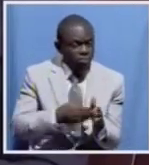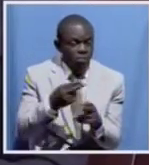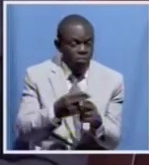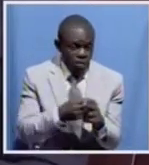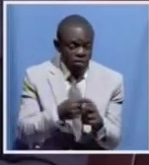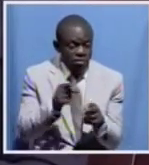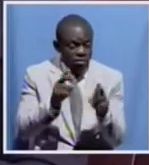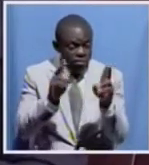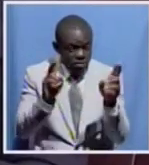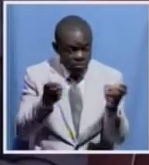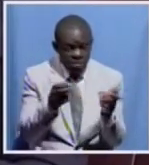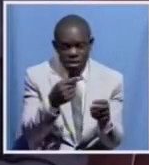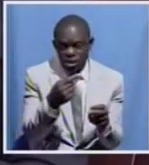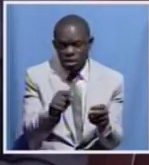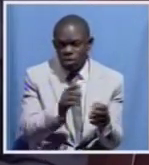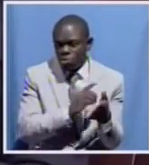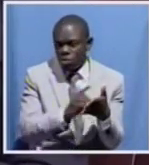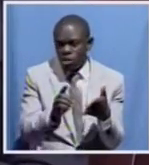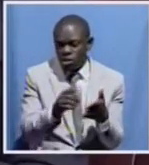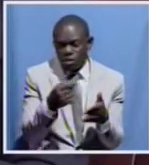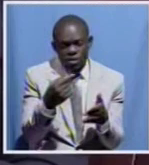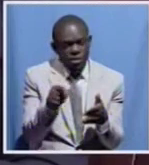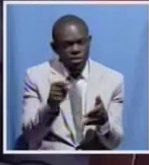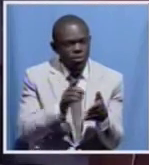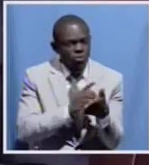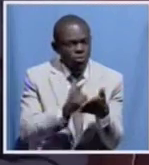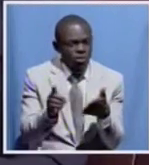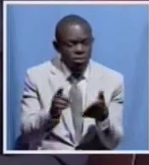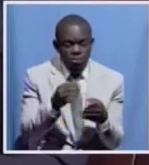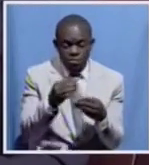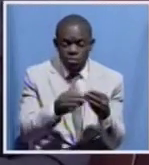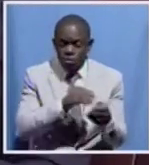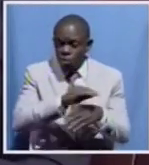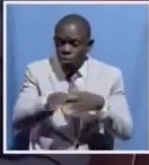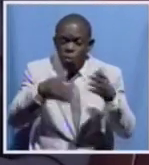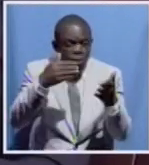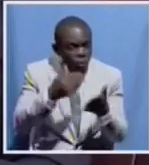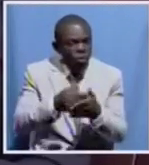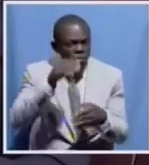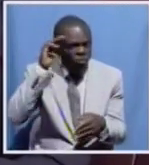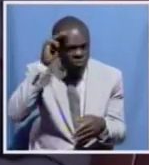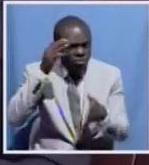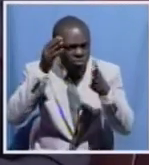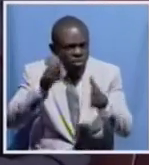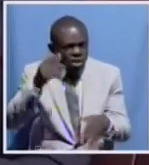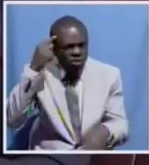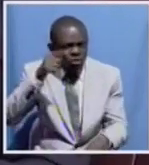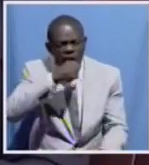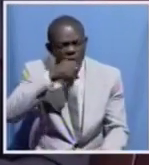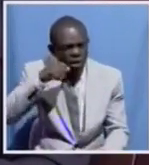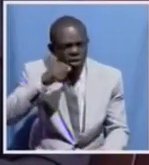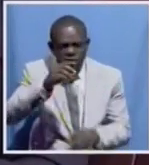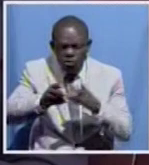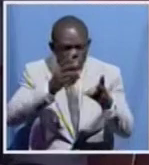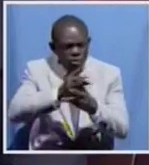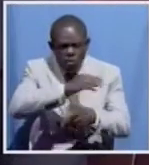of agriculture from all over the world come to Germany and converge in there to discuss how